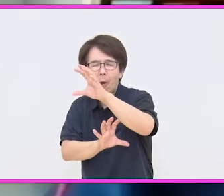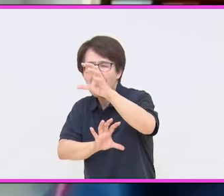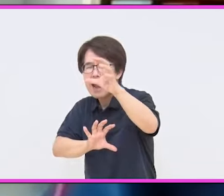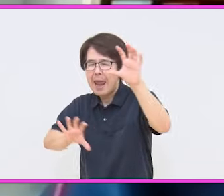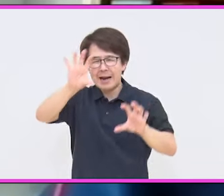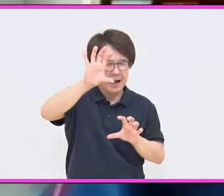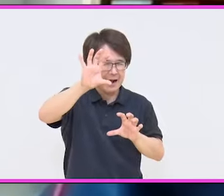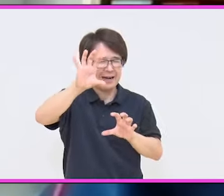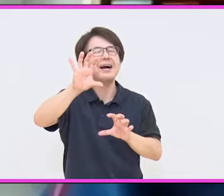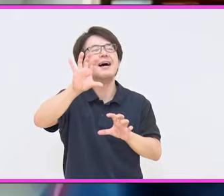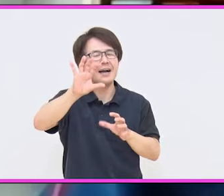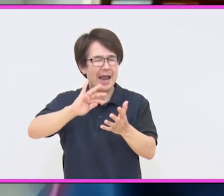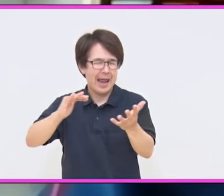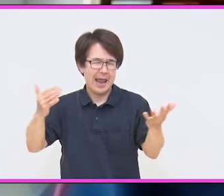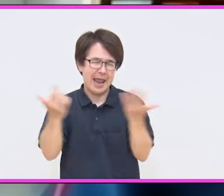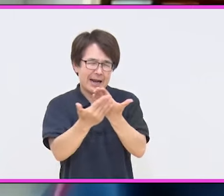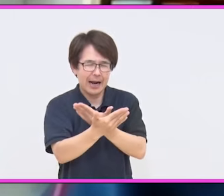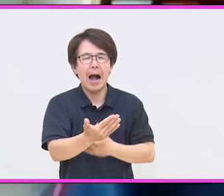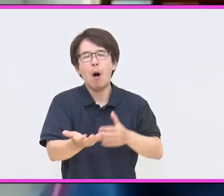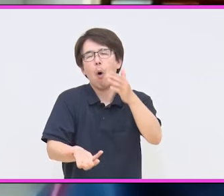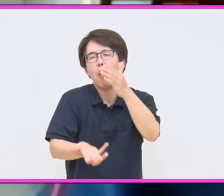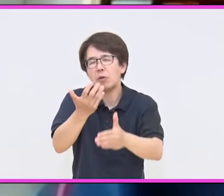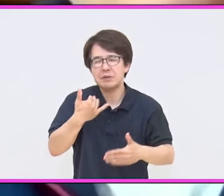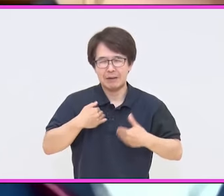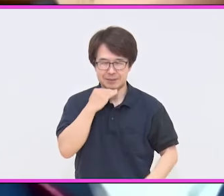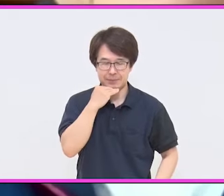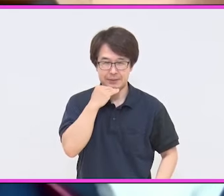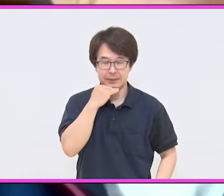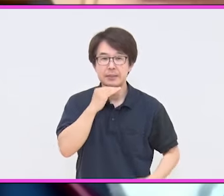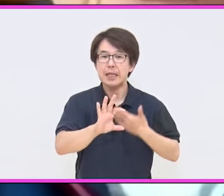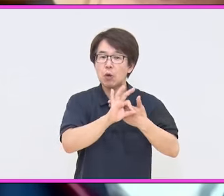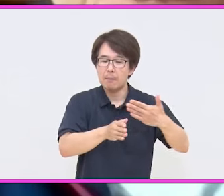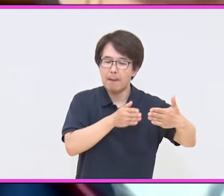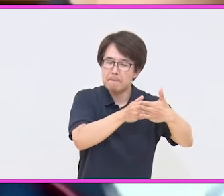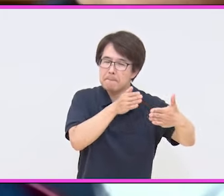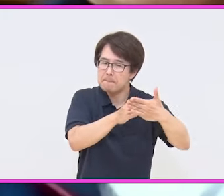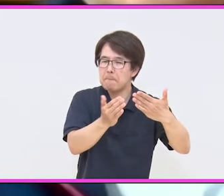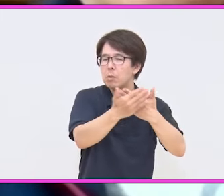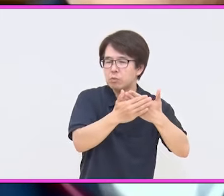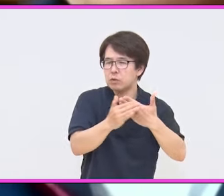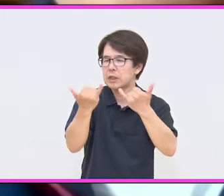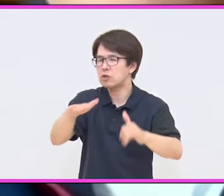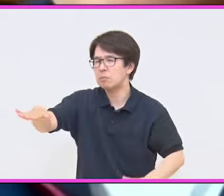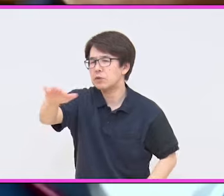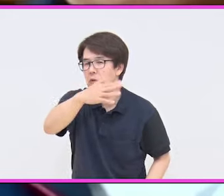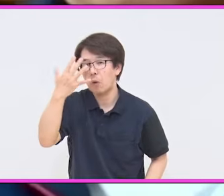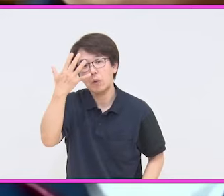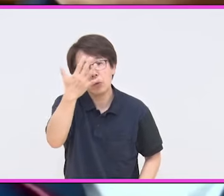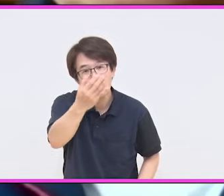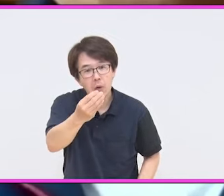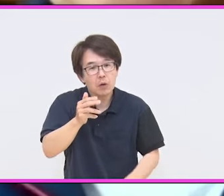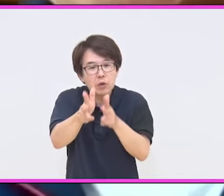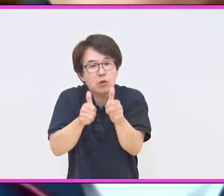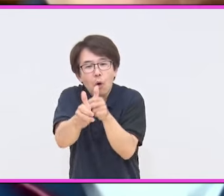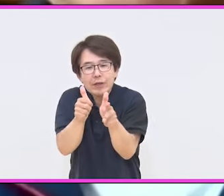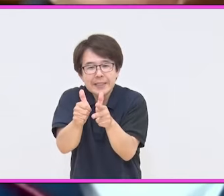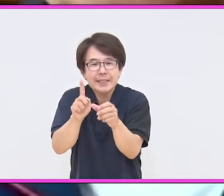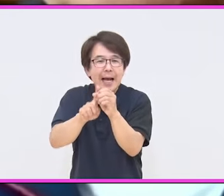changes.Both to in a physical sense and also in